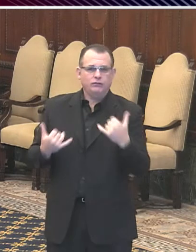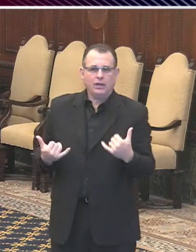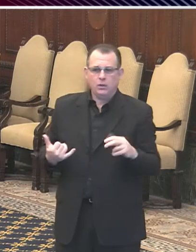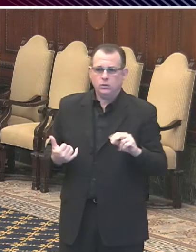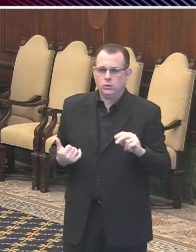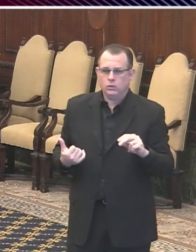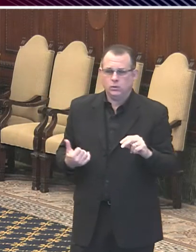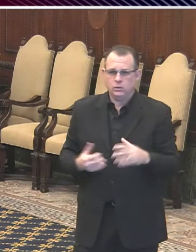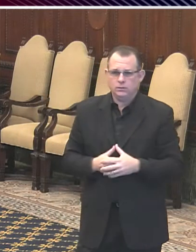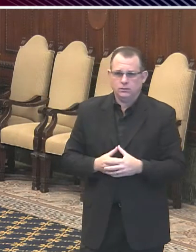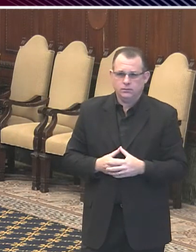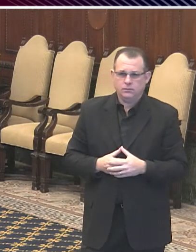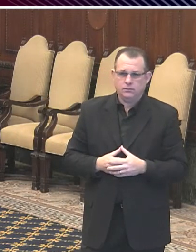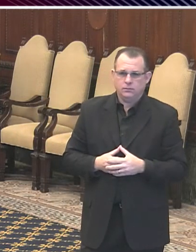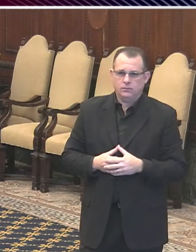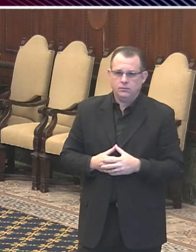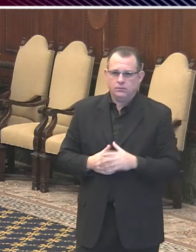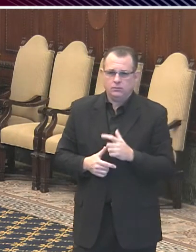Okay.